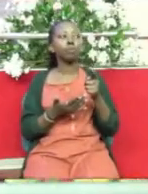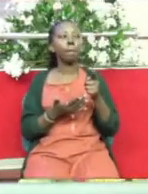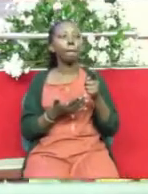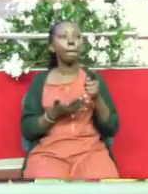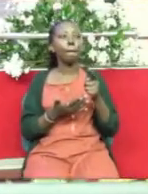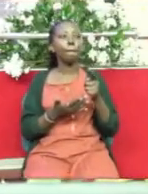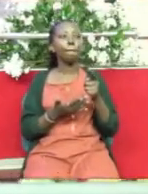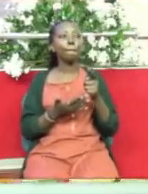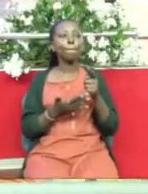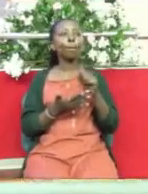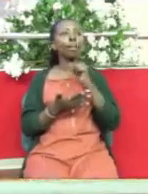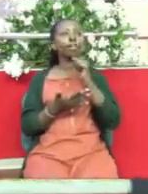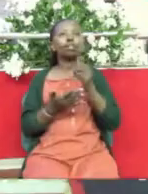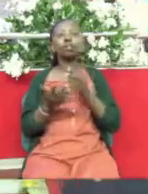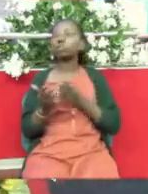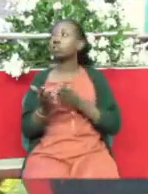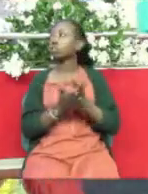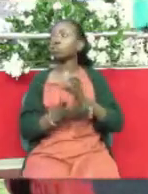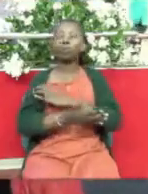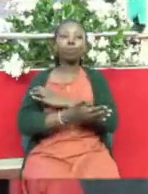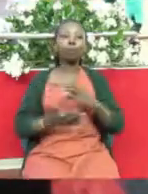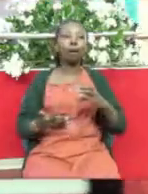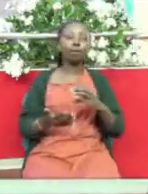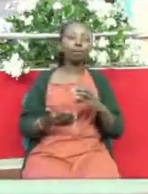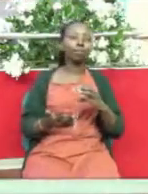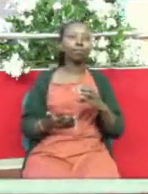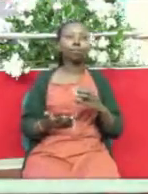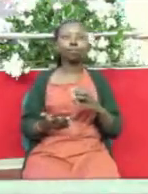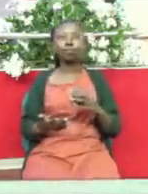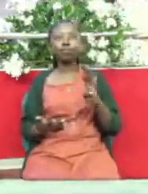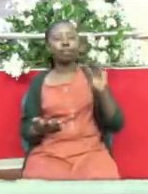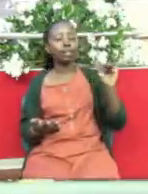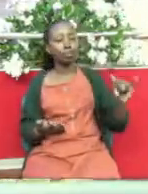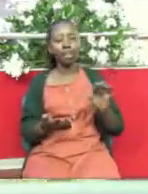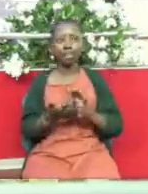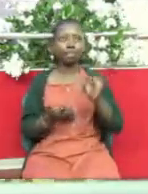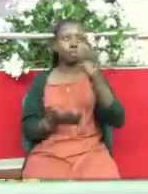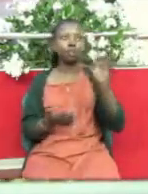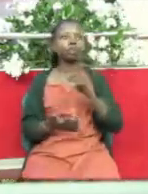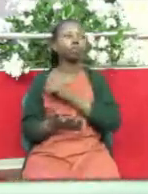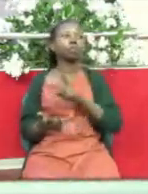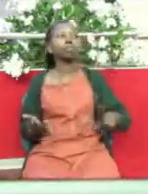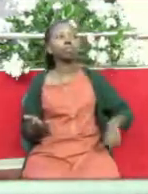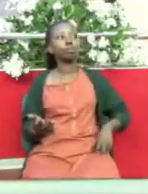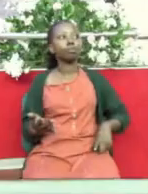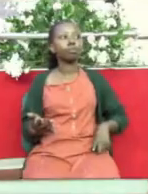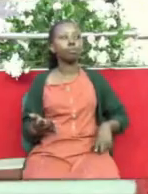says, it's not by might. It's not by power. But it is by the Spirit of God.